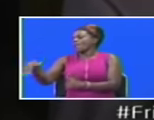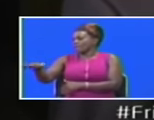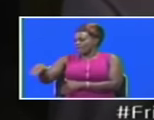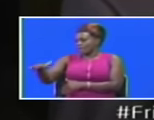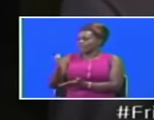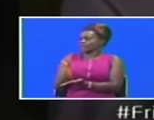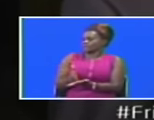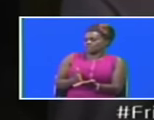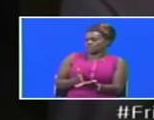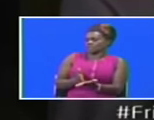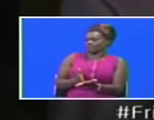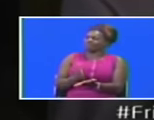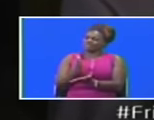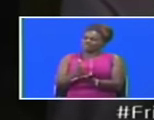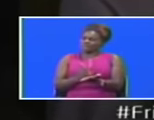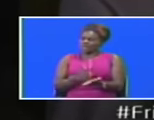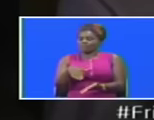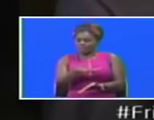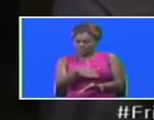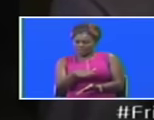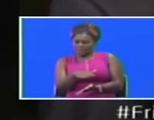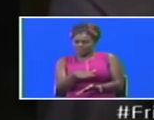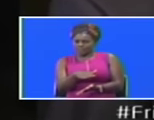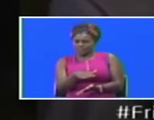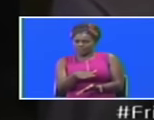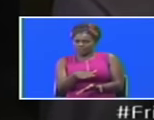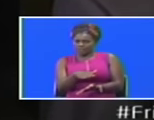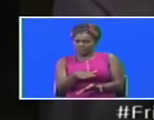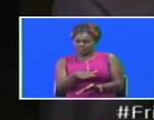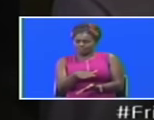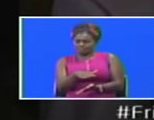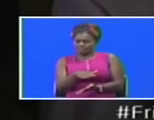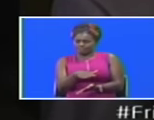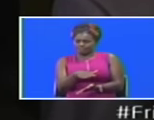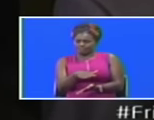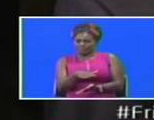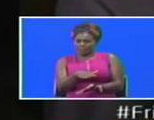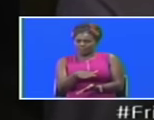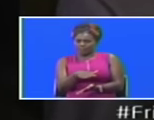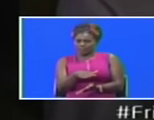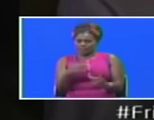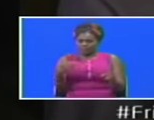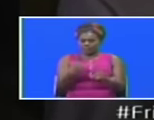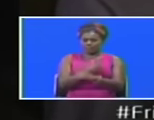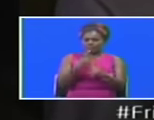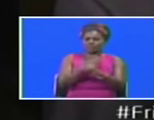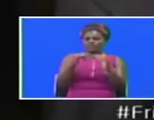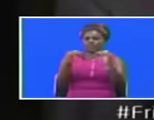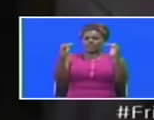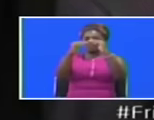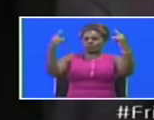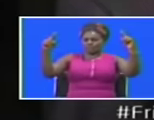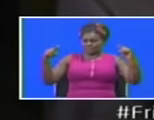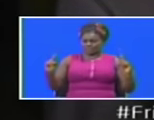in some counties, some constituencies, and some wards to various levels of